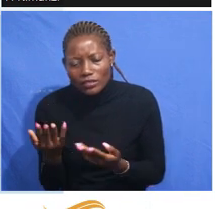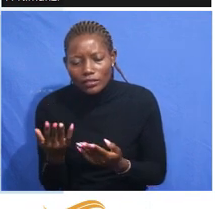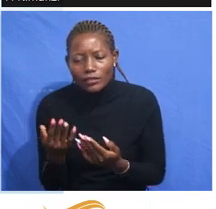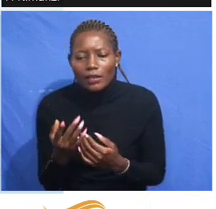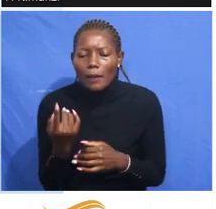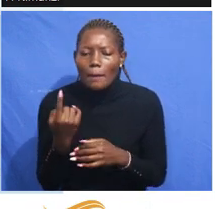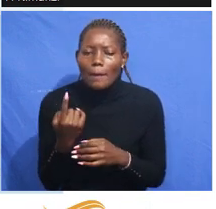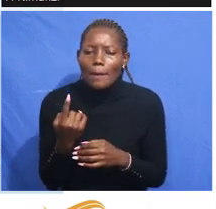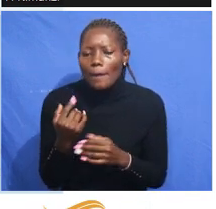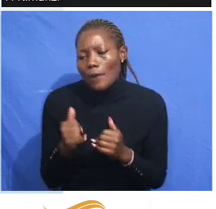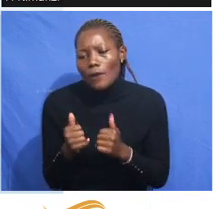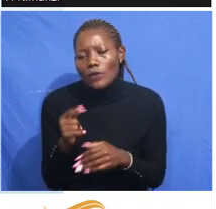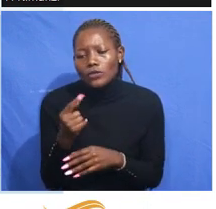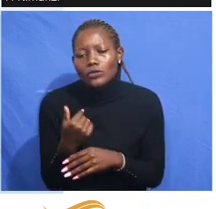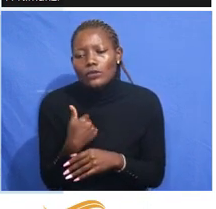that you have,